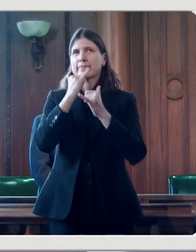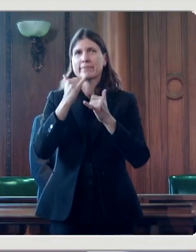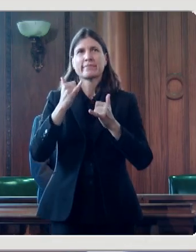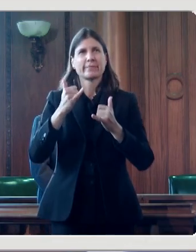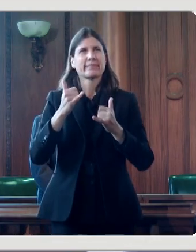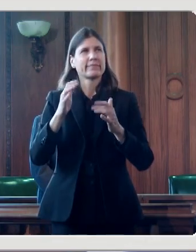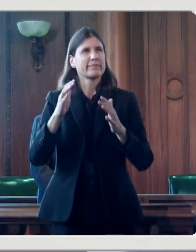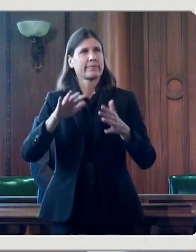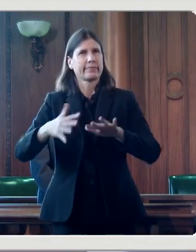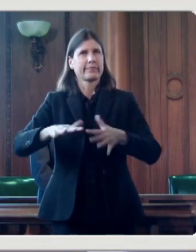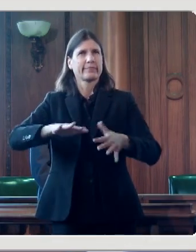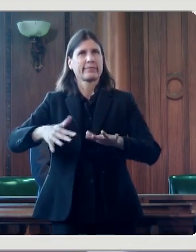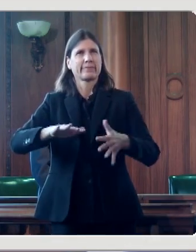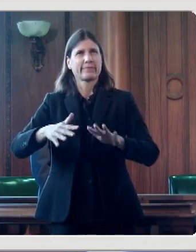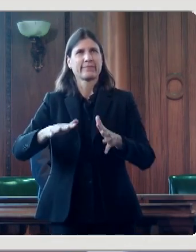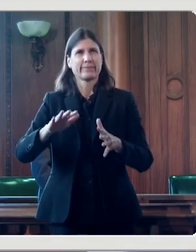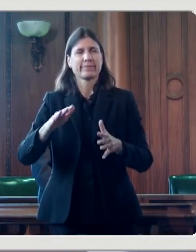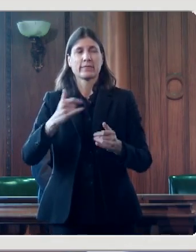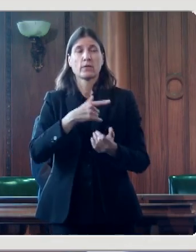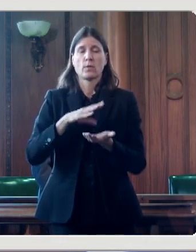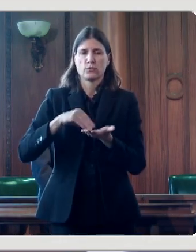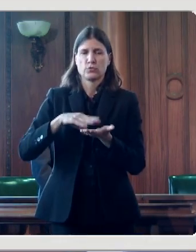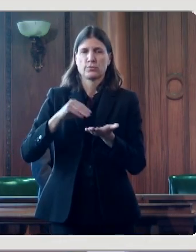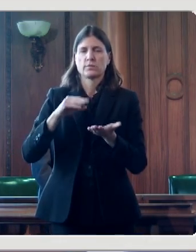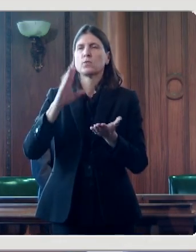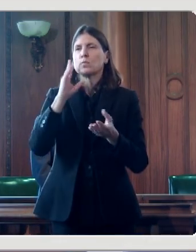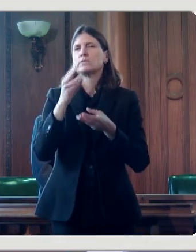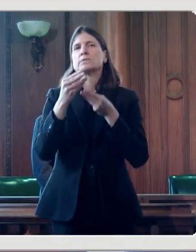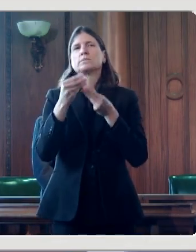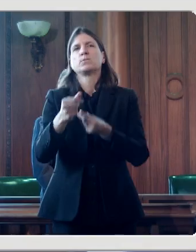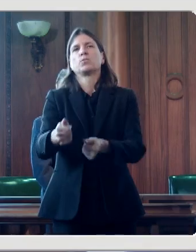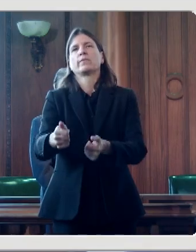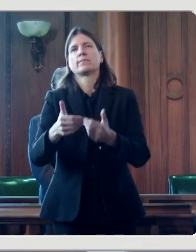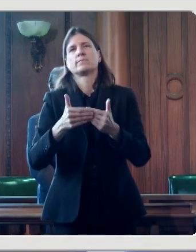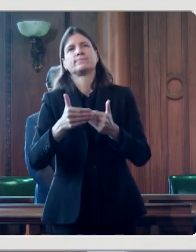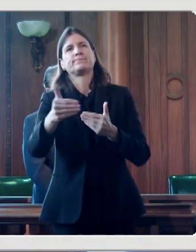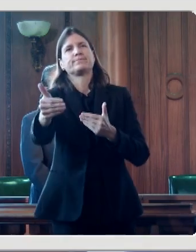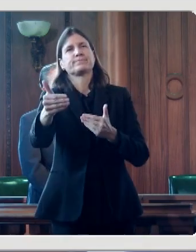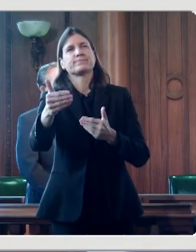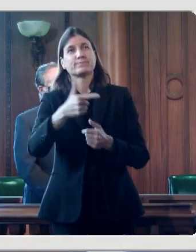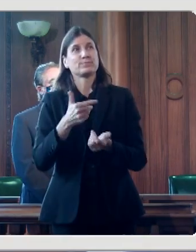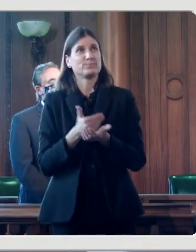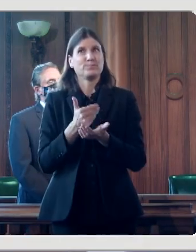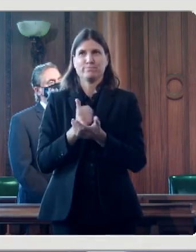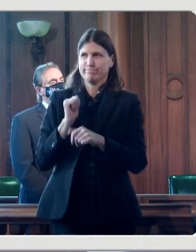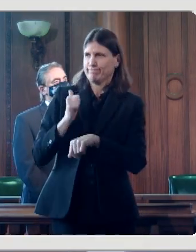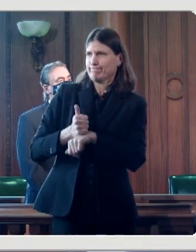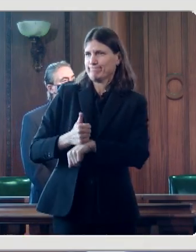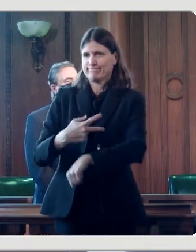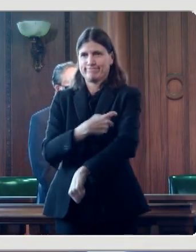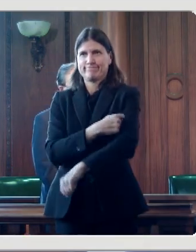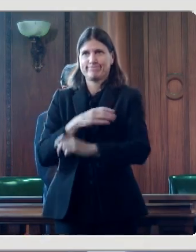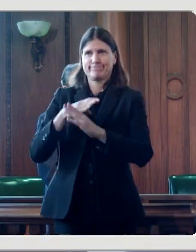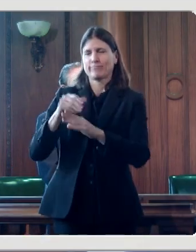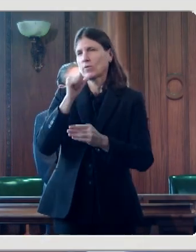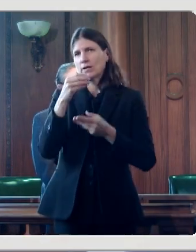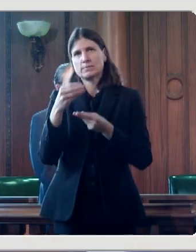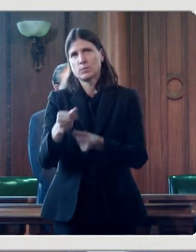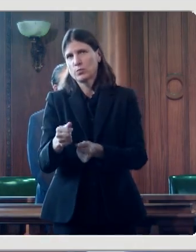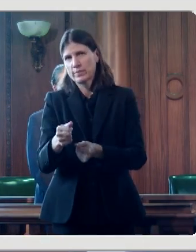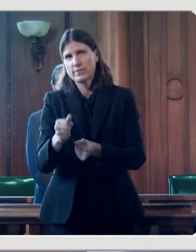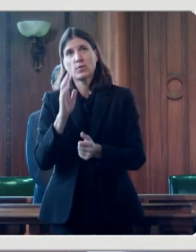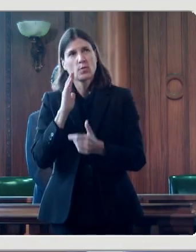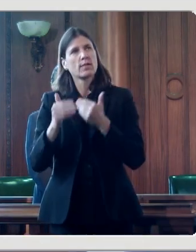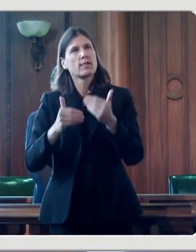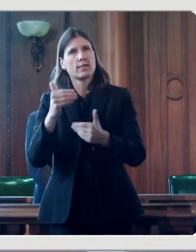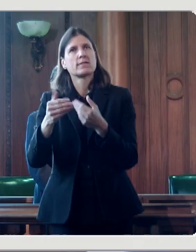things and getting past them, and it's kind of picking up speed. I would have been happier if we had hit the ground running 2 or 3 weeks ago, but